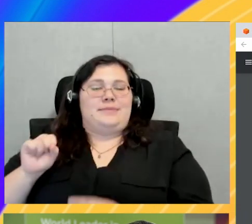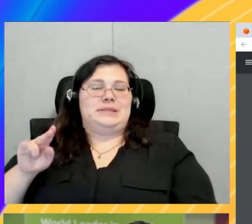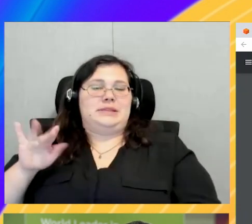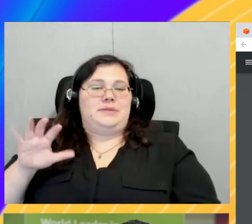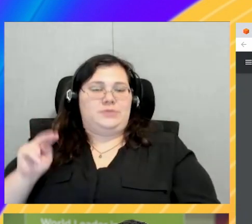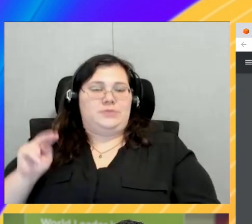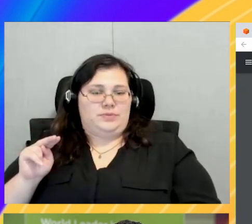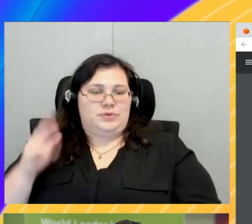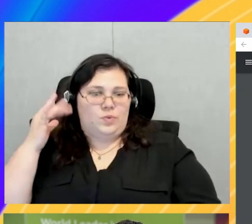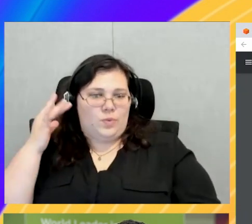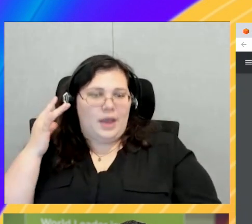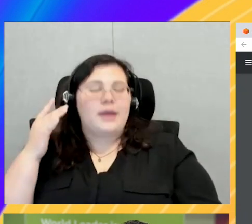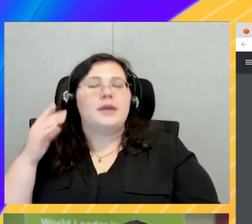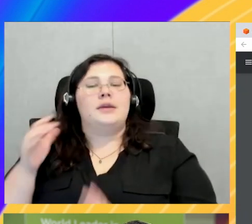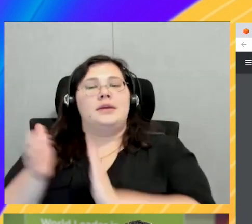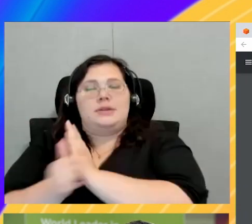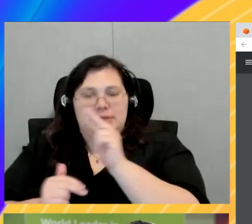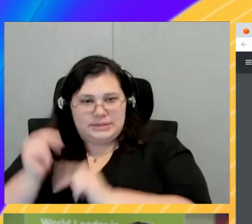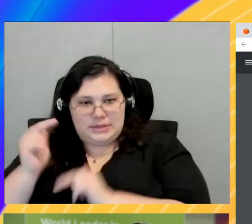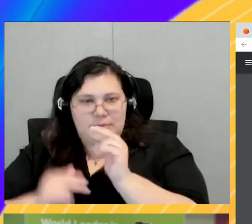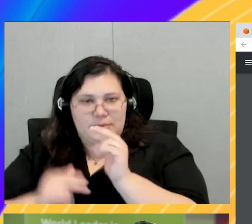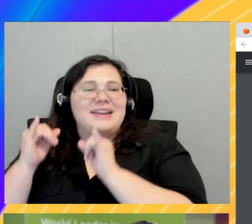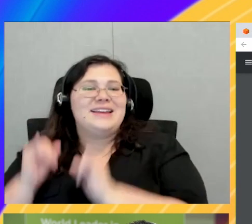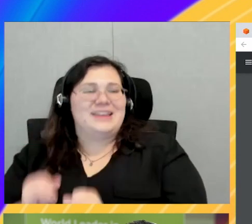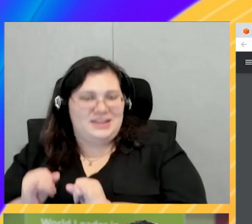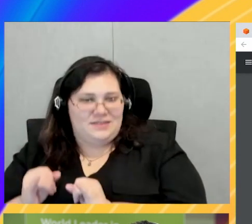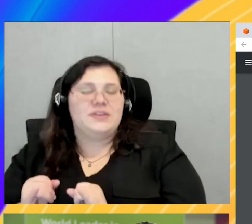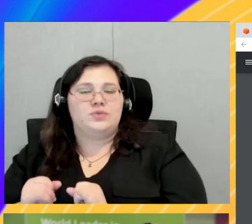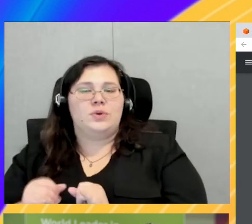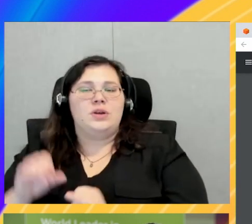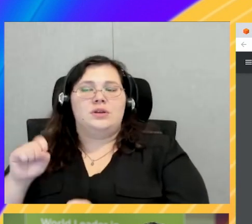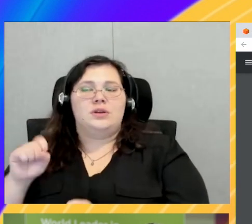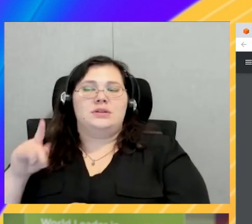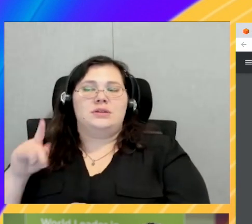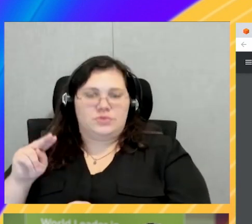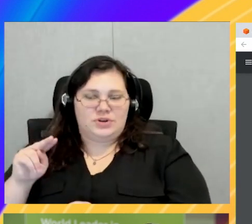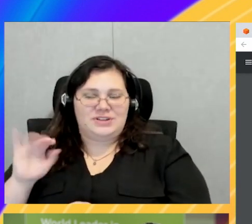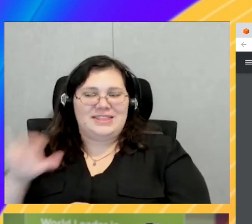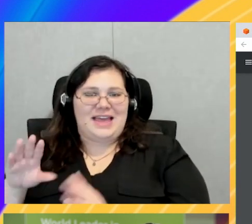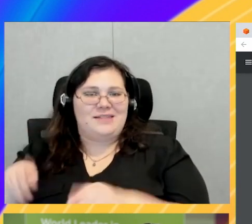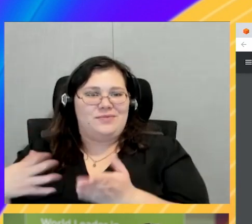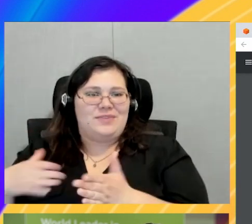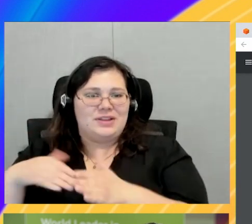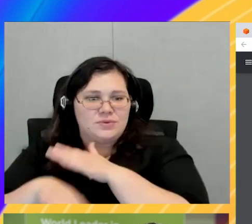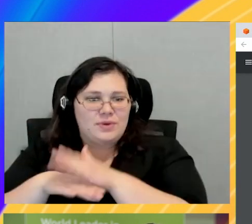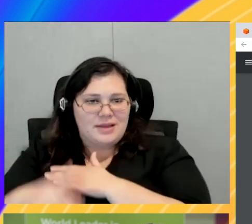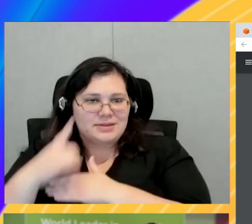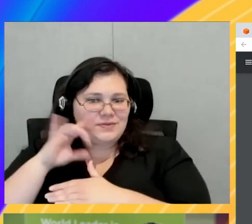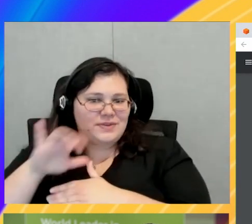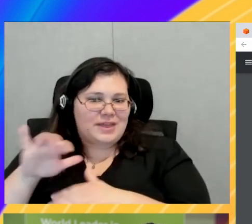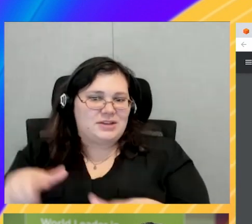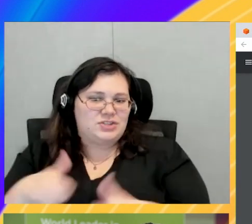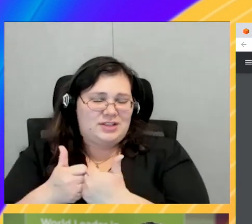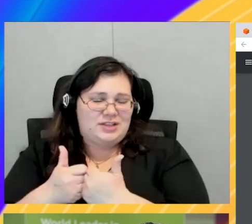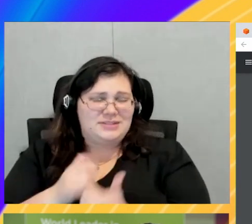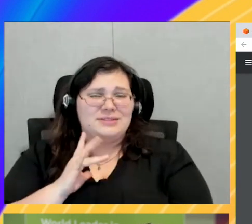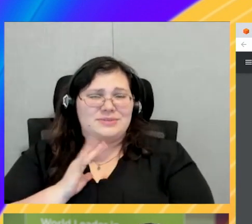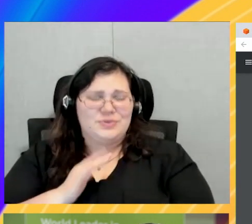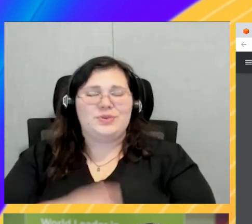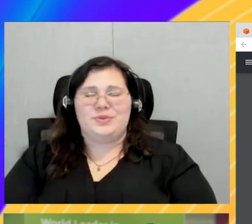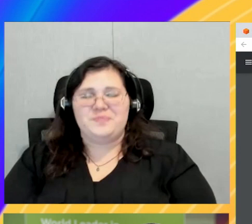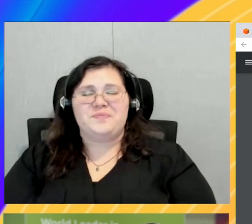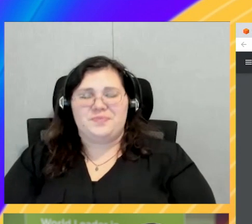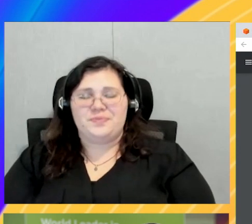Builder individual subscription is how you can access that security challenge. That's super cool. It is. And I know that you still